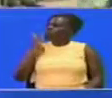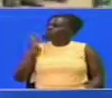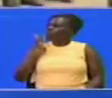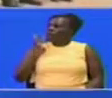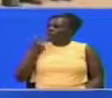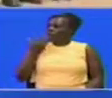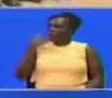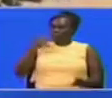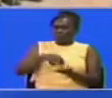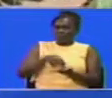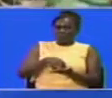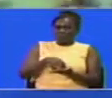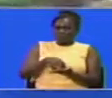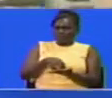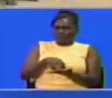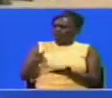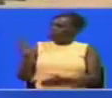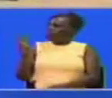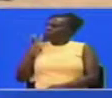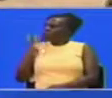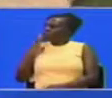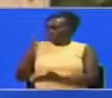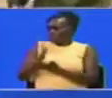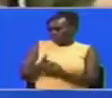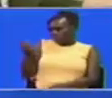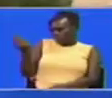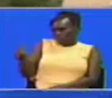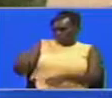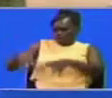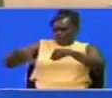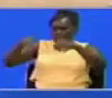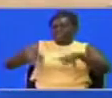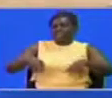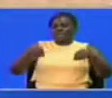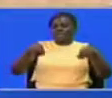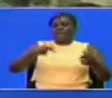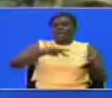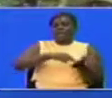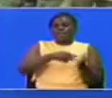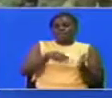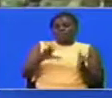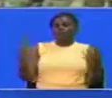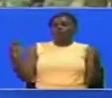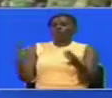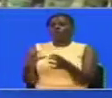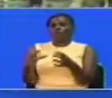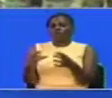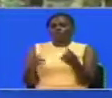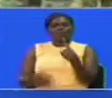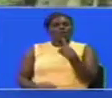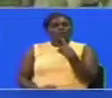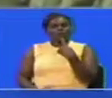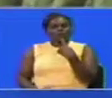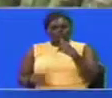better place, that does mean that there's water and some little bit of grass. So that means the community, Pokot community, is